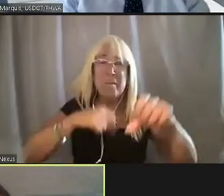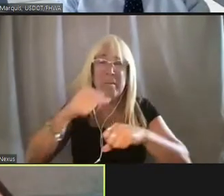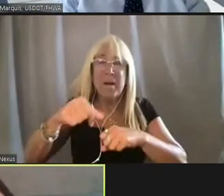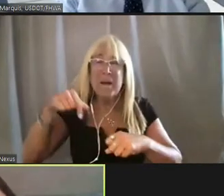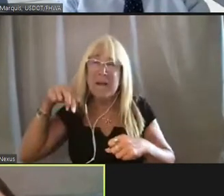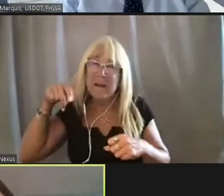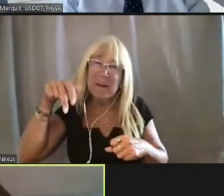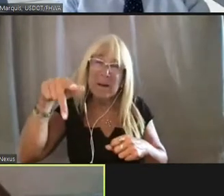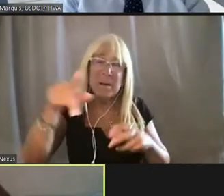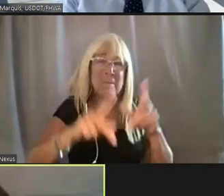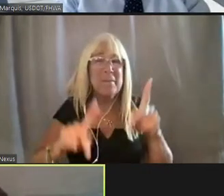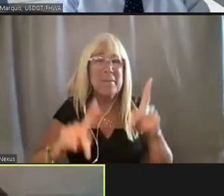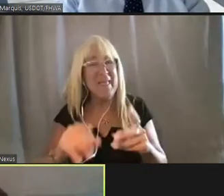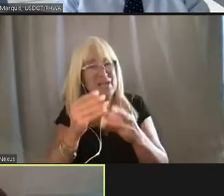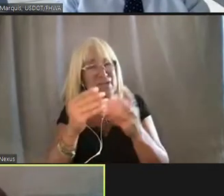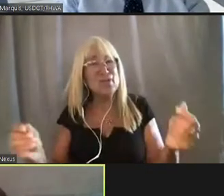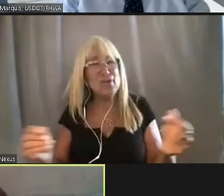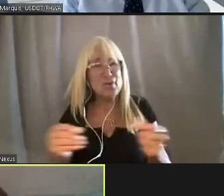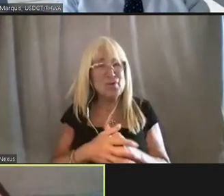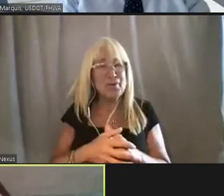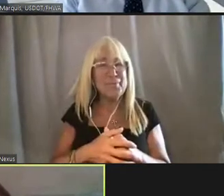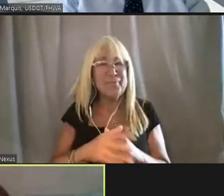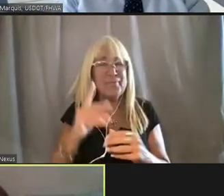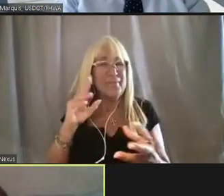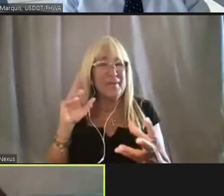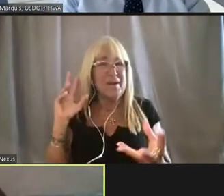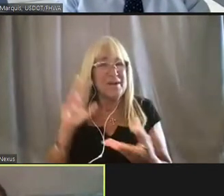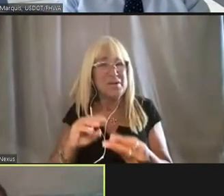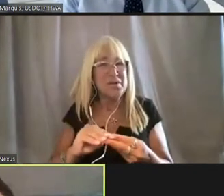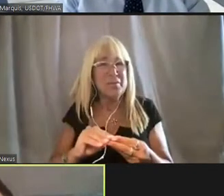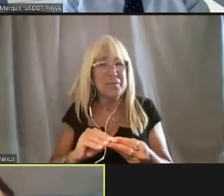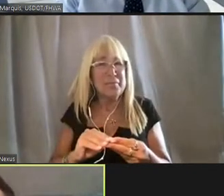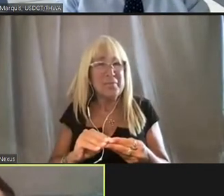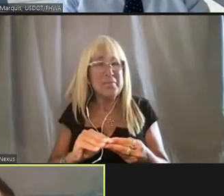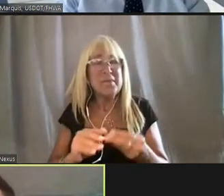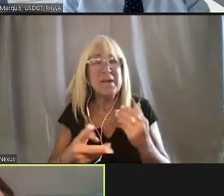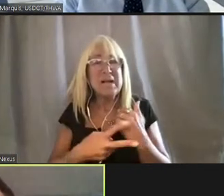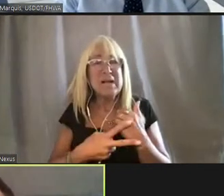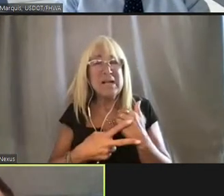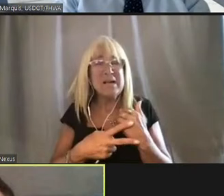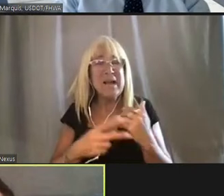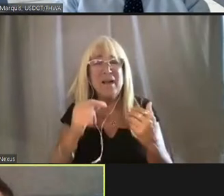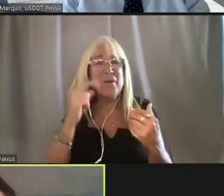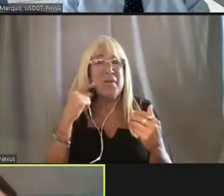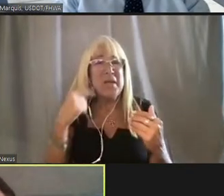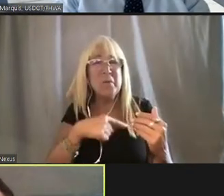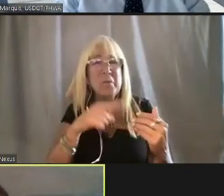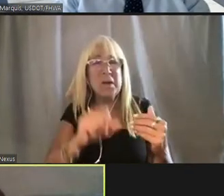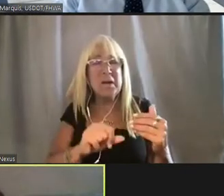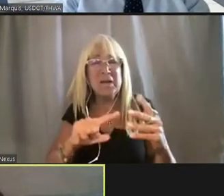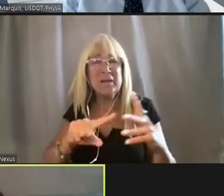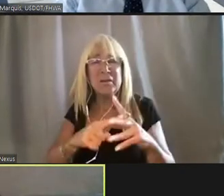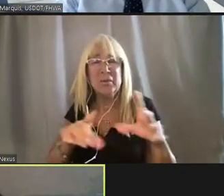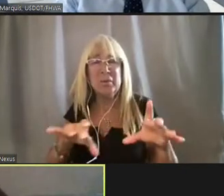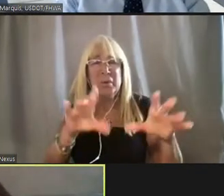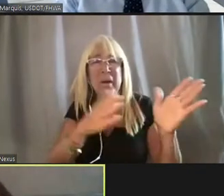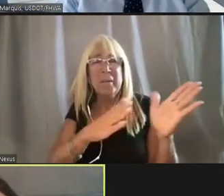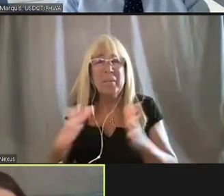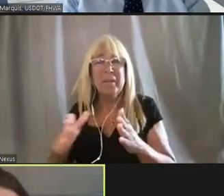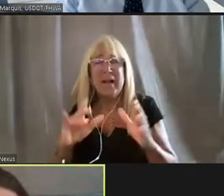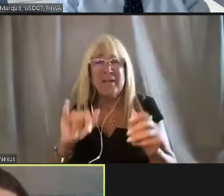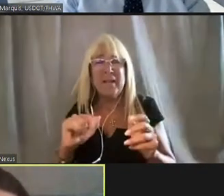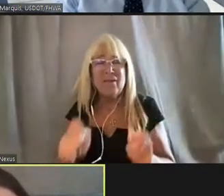I really believe is a solution so to sum it up and I'll save a minute of everyone's time I don't think we can Implement a plan that aims to relieve